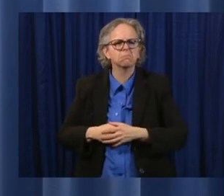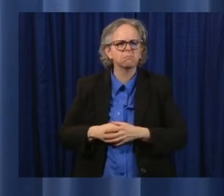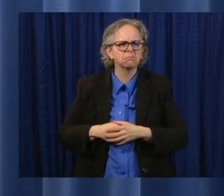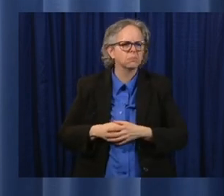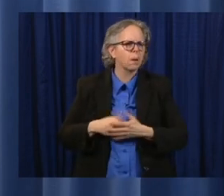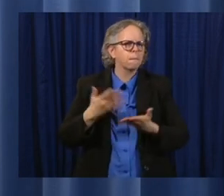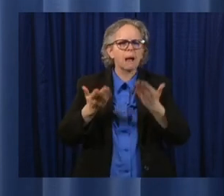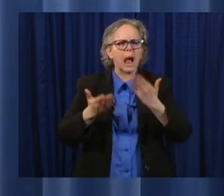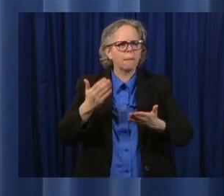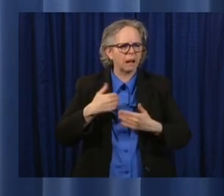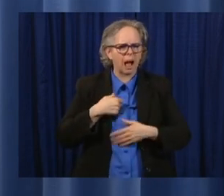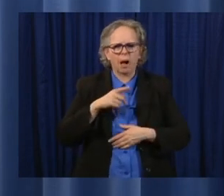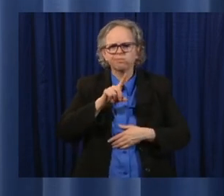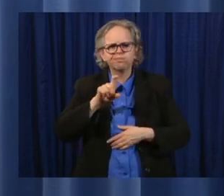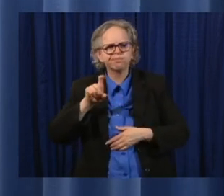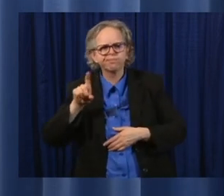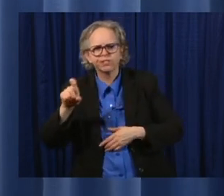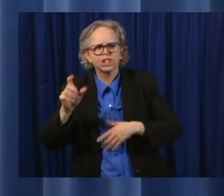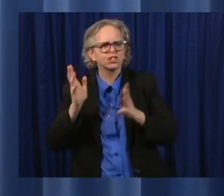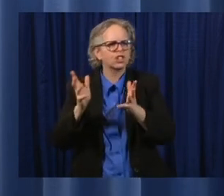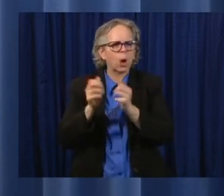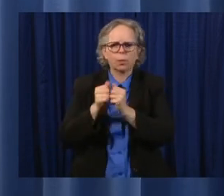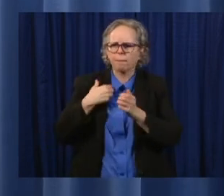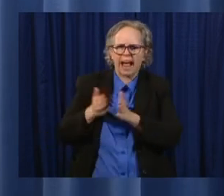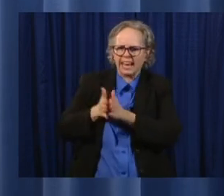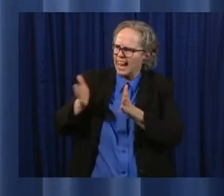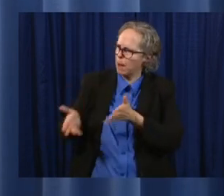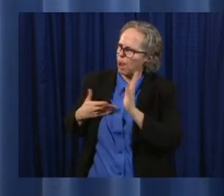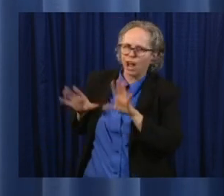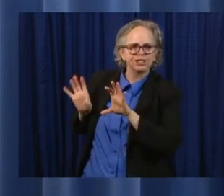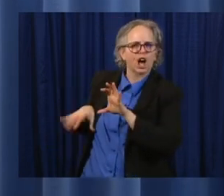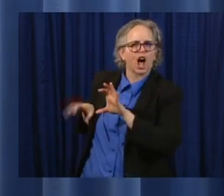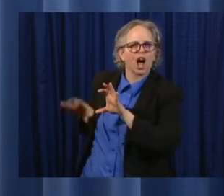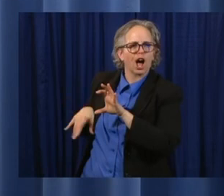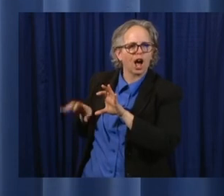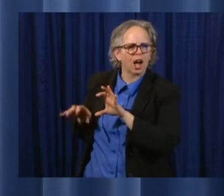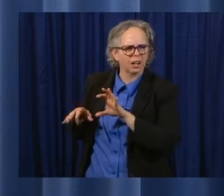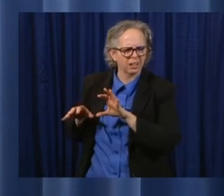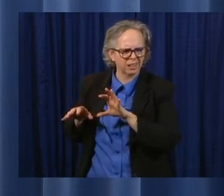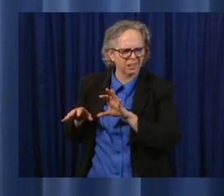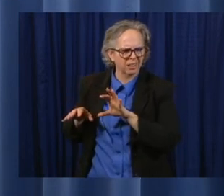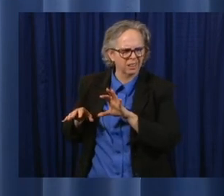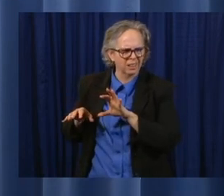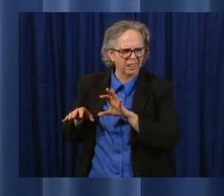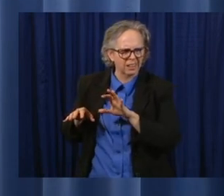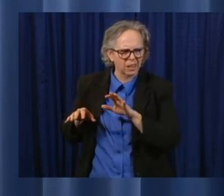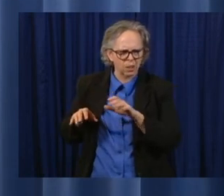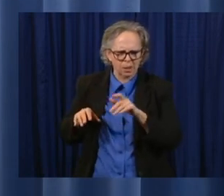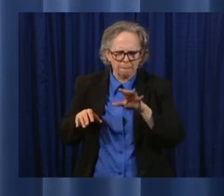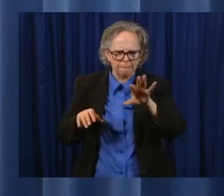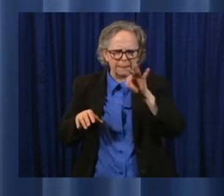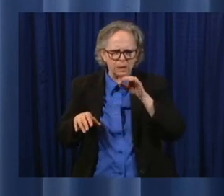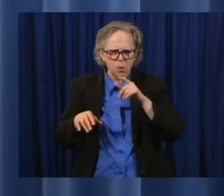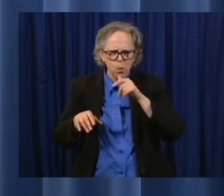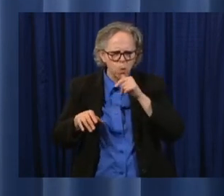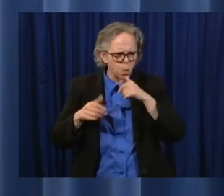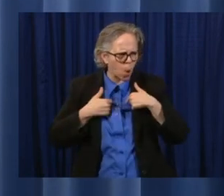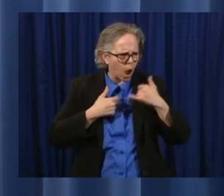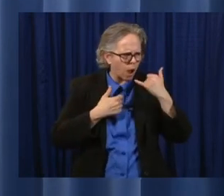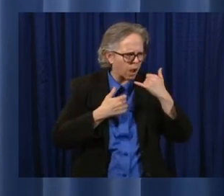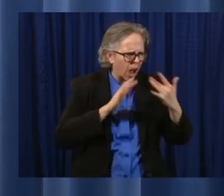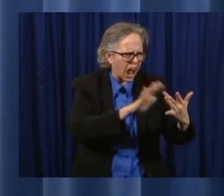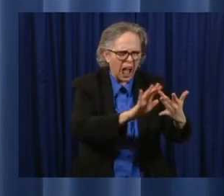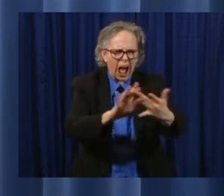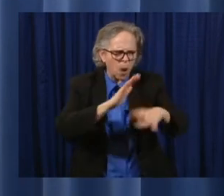over and talked to his neighbor. So how do you determine what's the standard by which these people